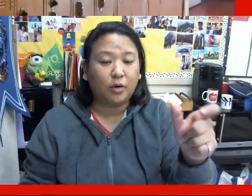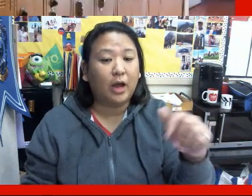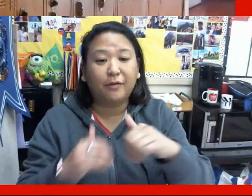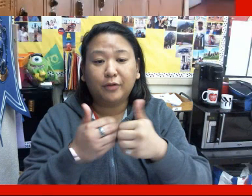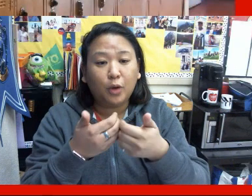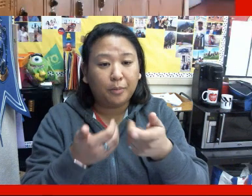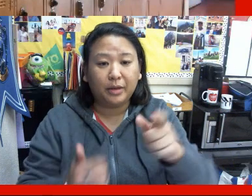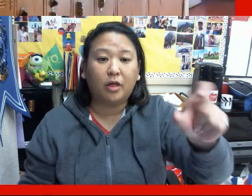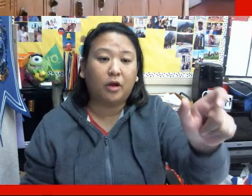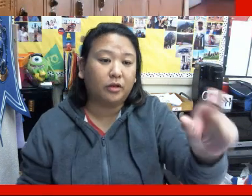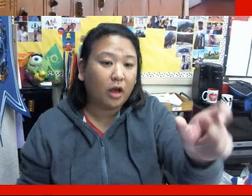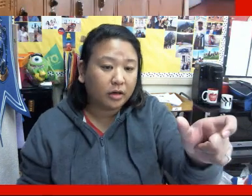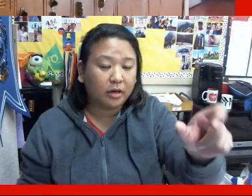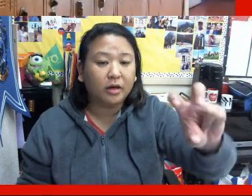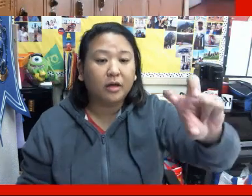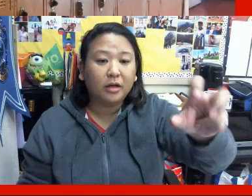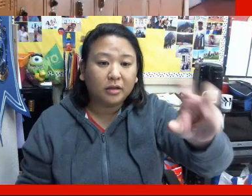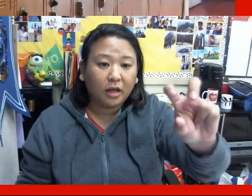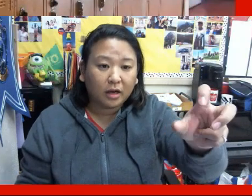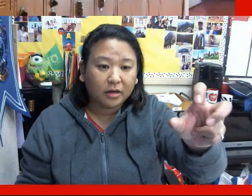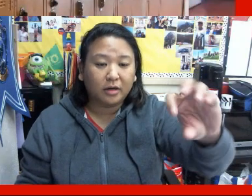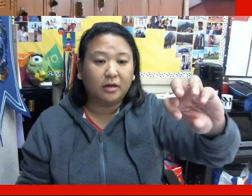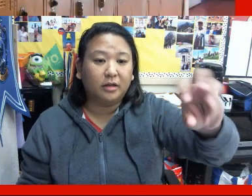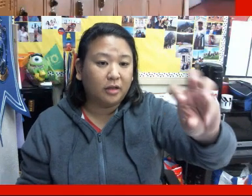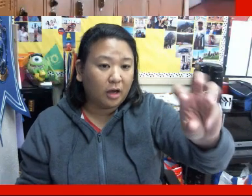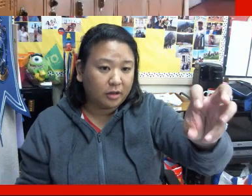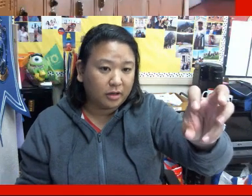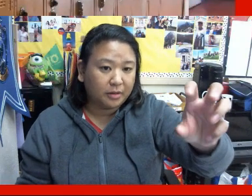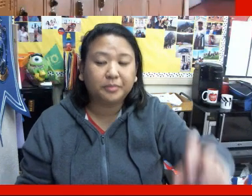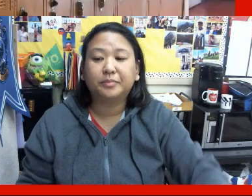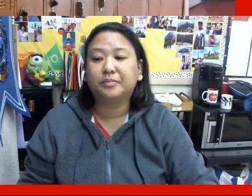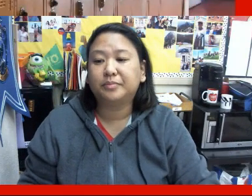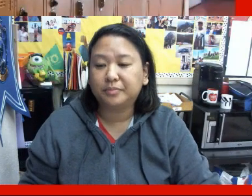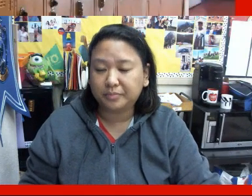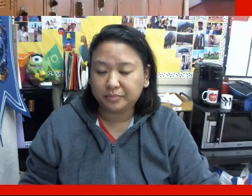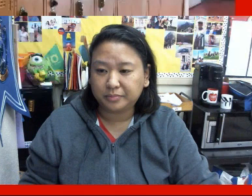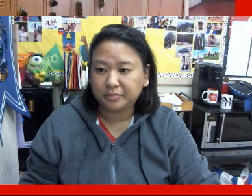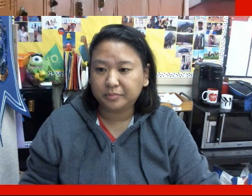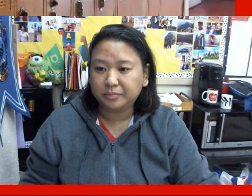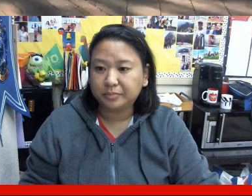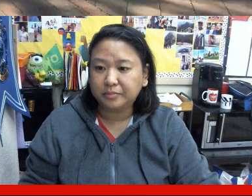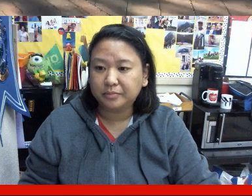Lockers, or however you open your locker. Locker, locker, locker.